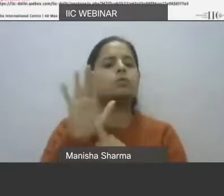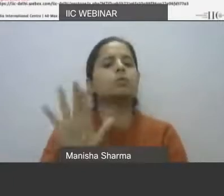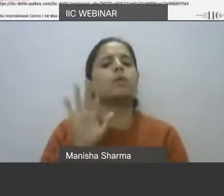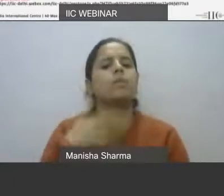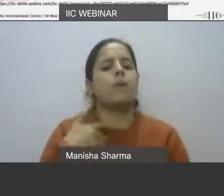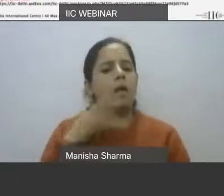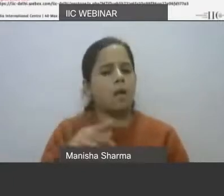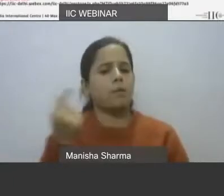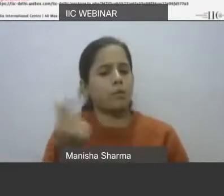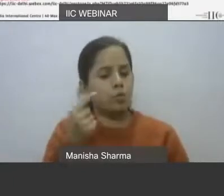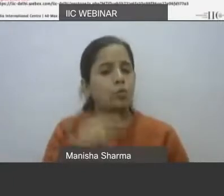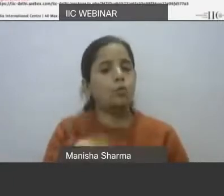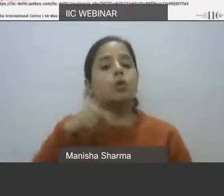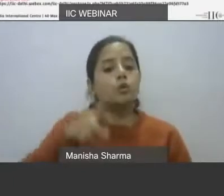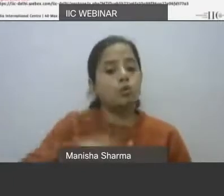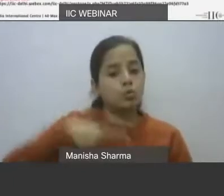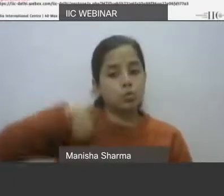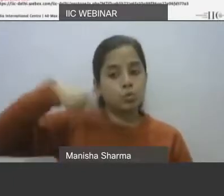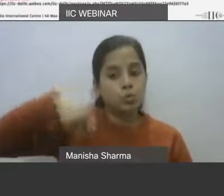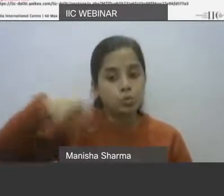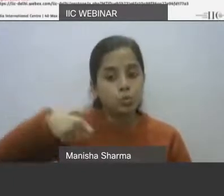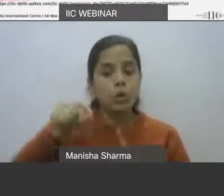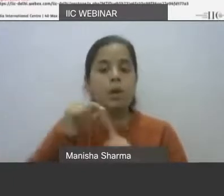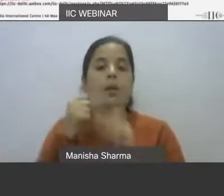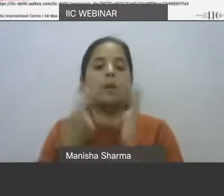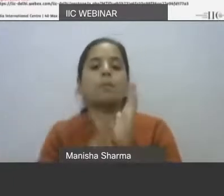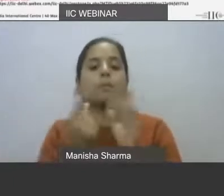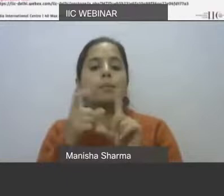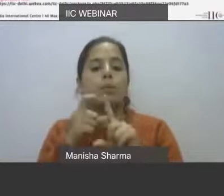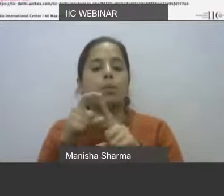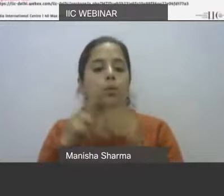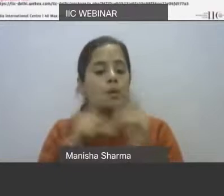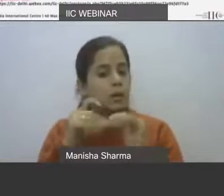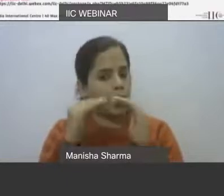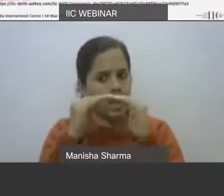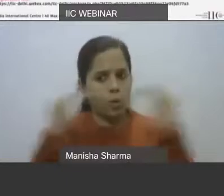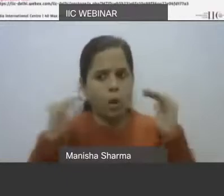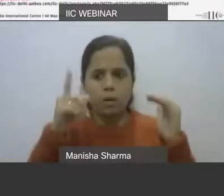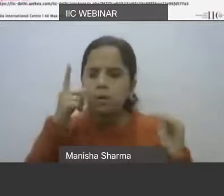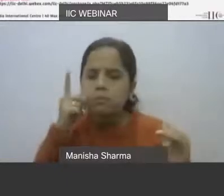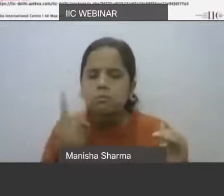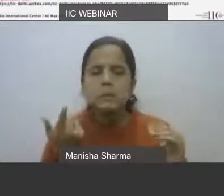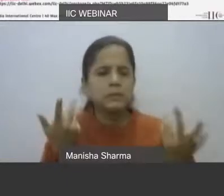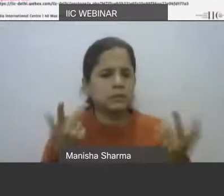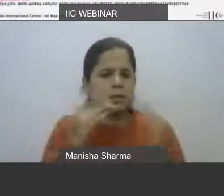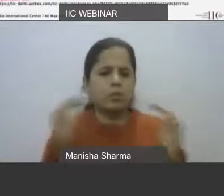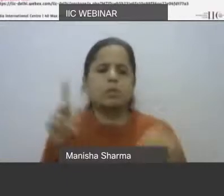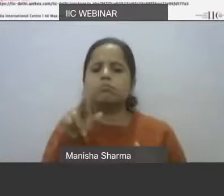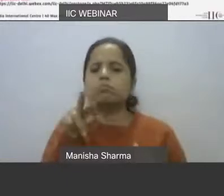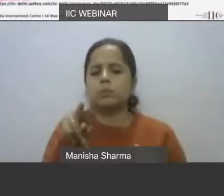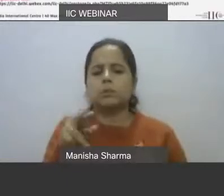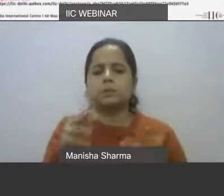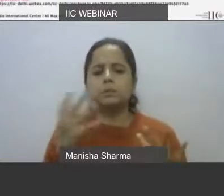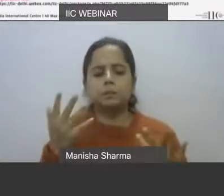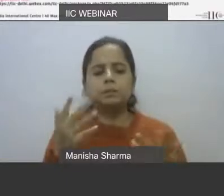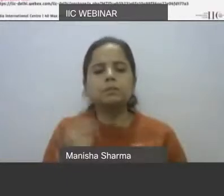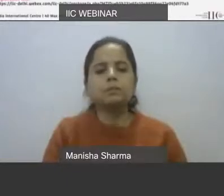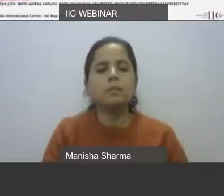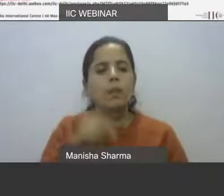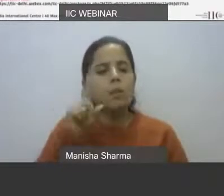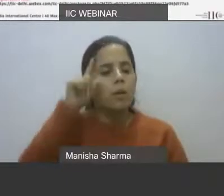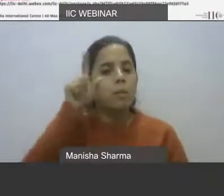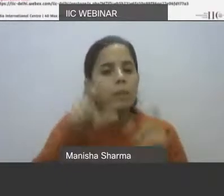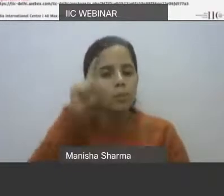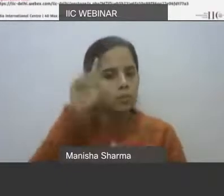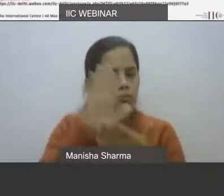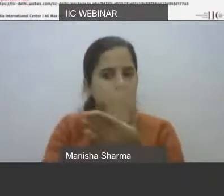have the jurisprudence which is evolving recently, that equality is supposed to be something that is supposed to be interpreted by